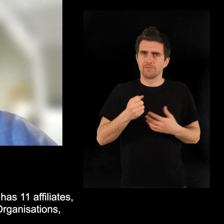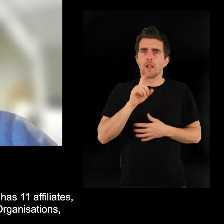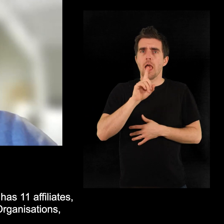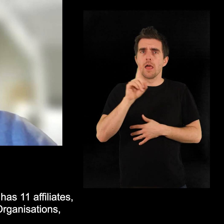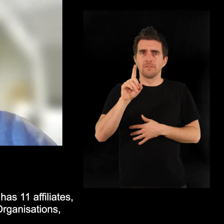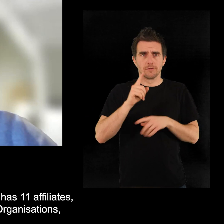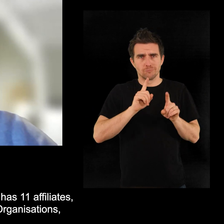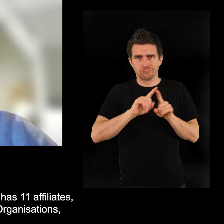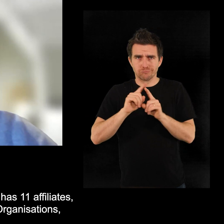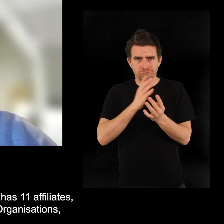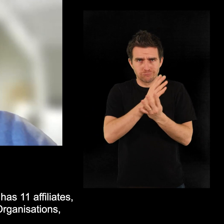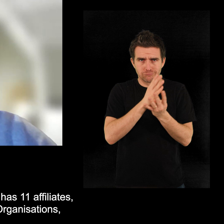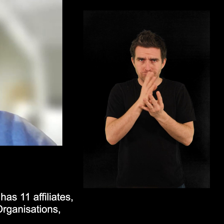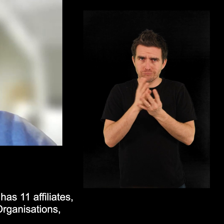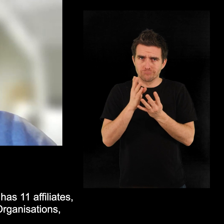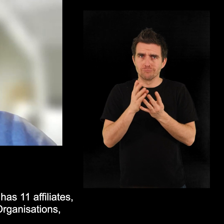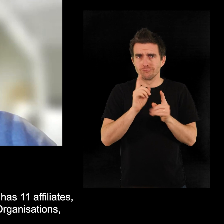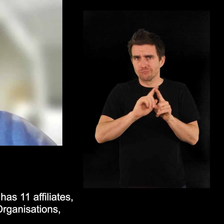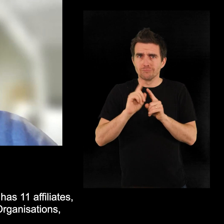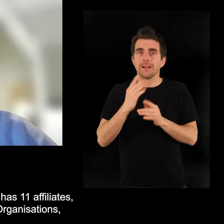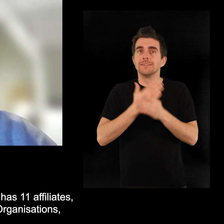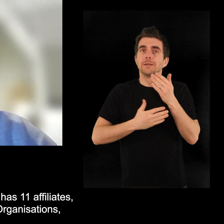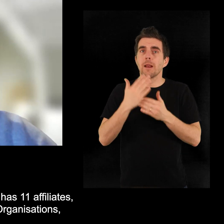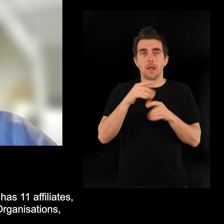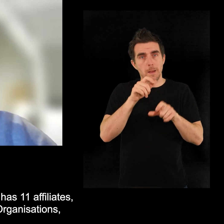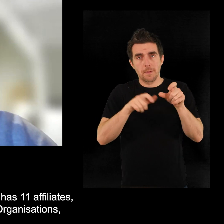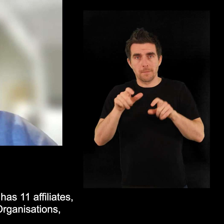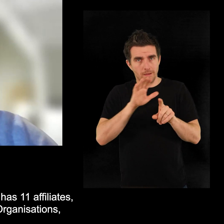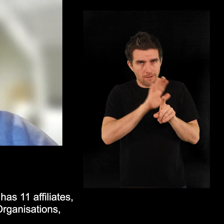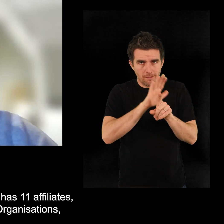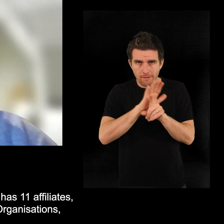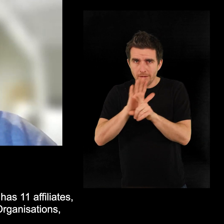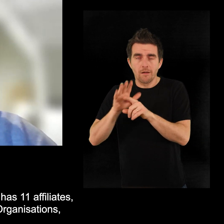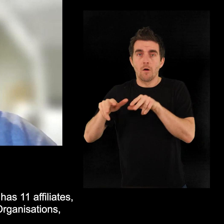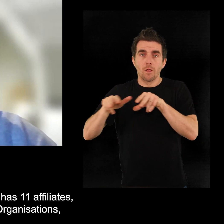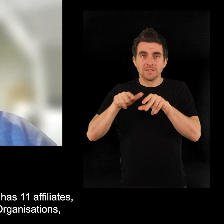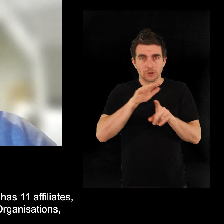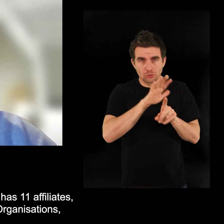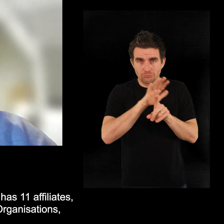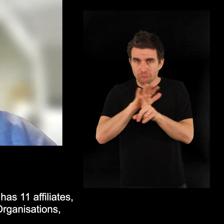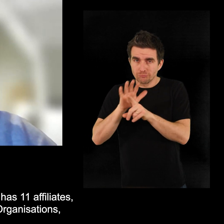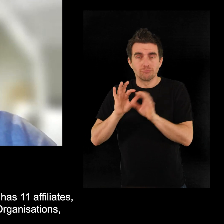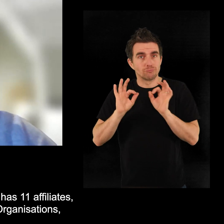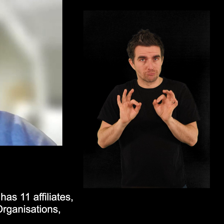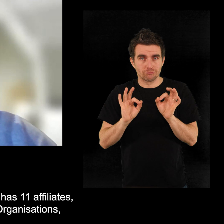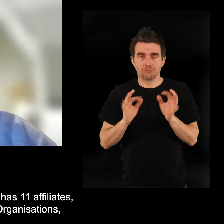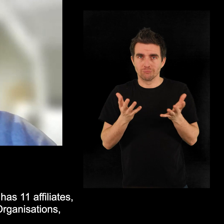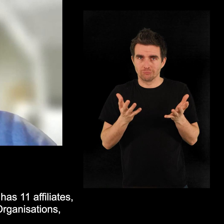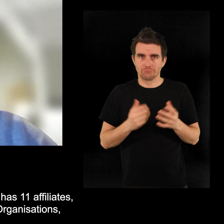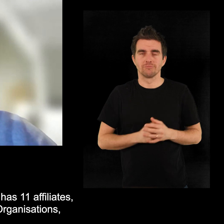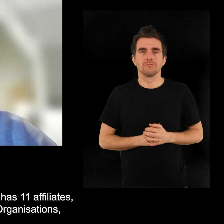Structurally, the organization has 11 affiliates, different disabled people's